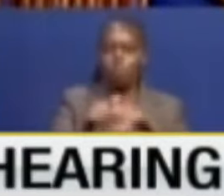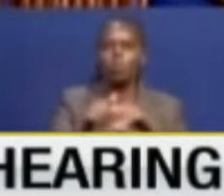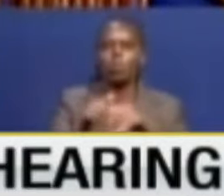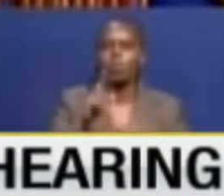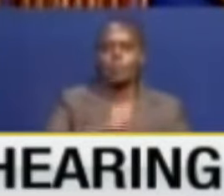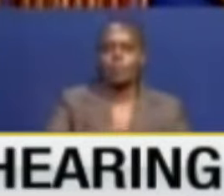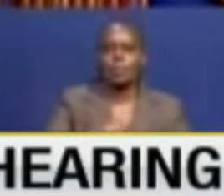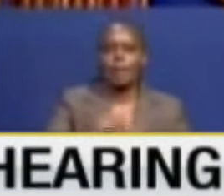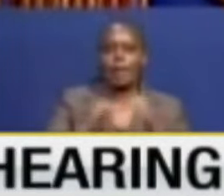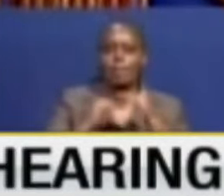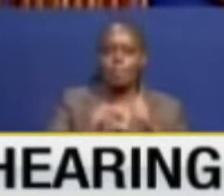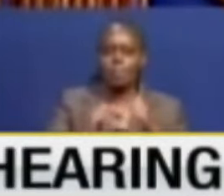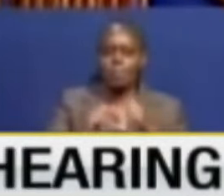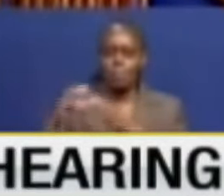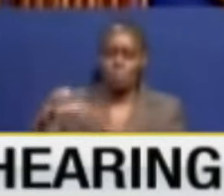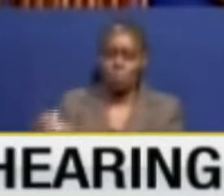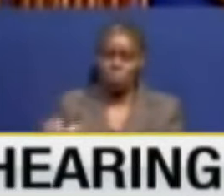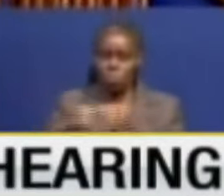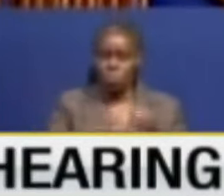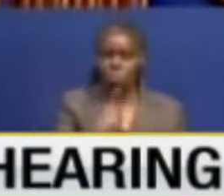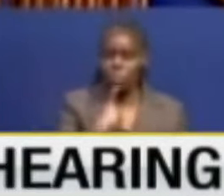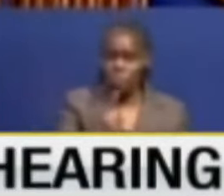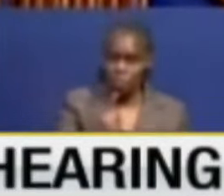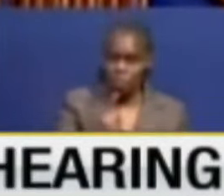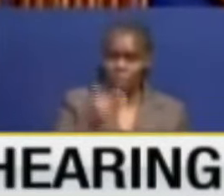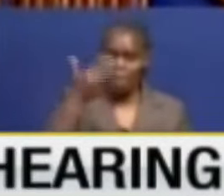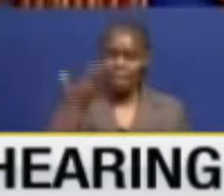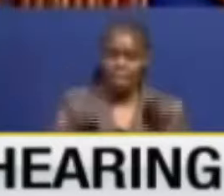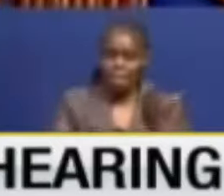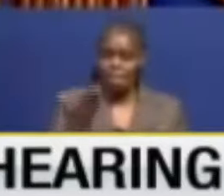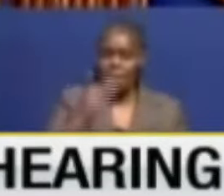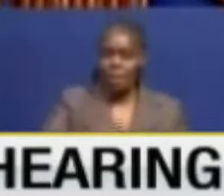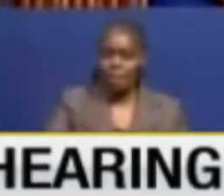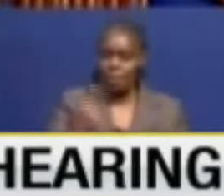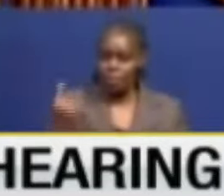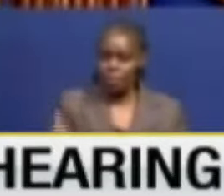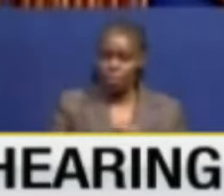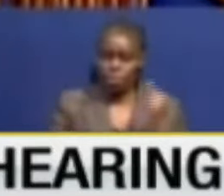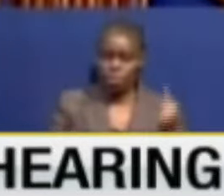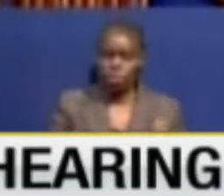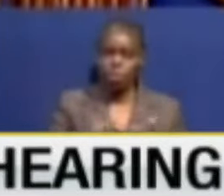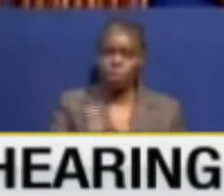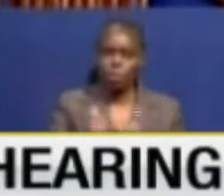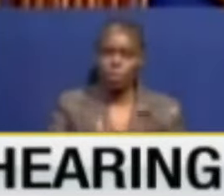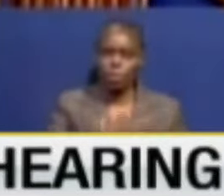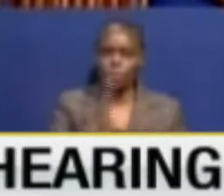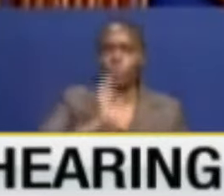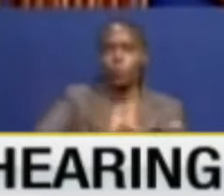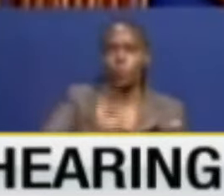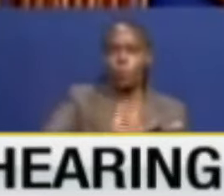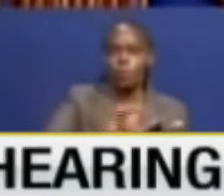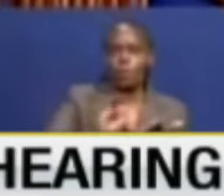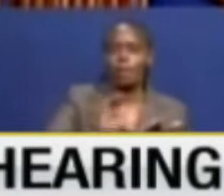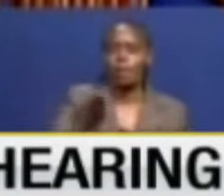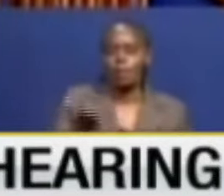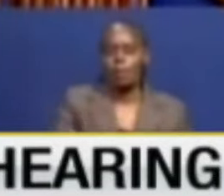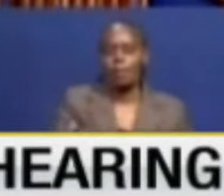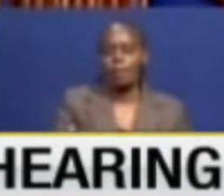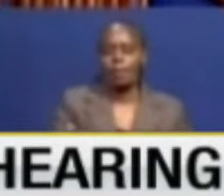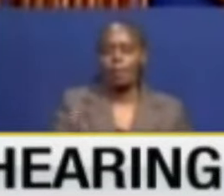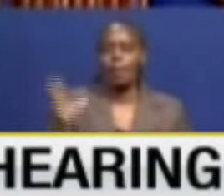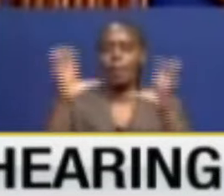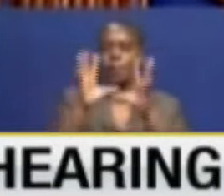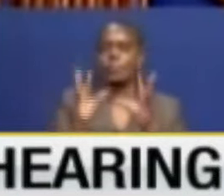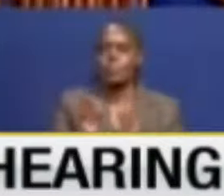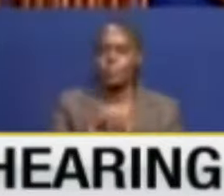allocated. The parties will be notified of the balance of time on each activity through the clerks at the table. In